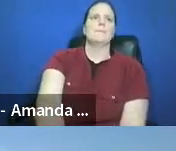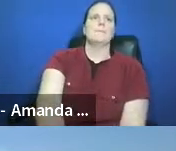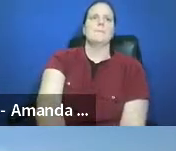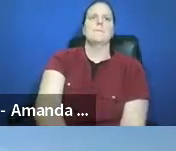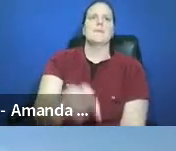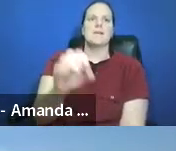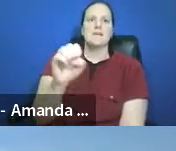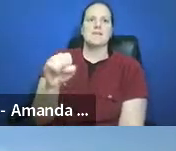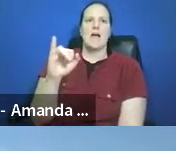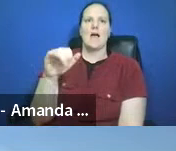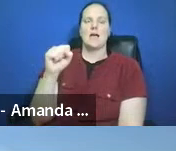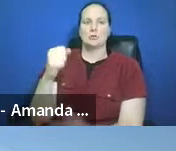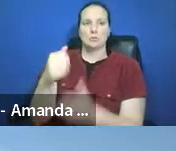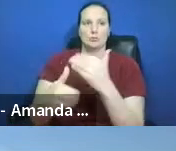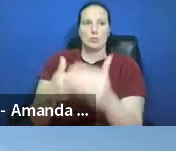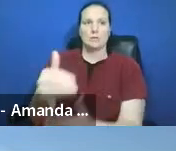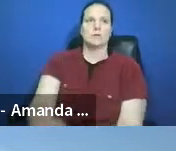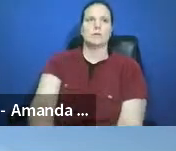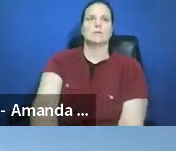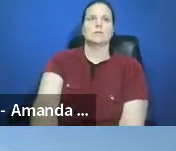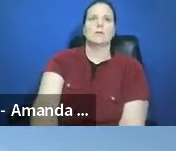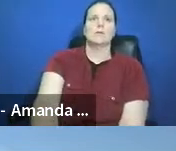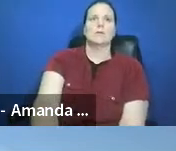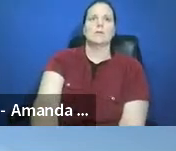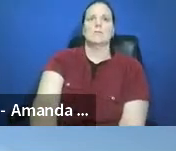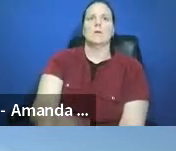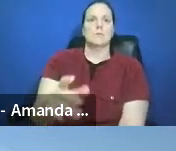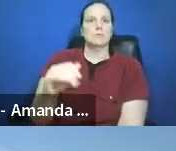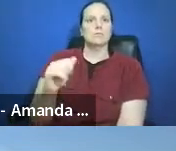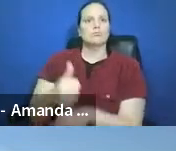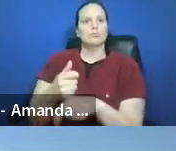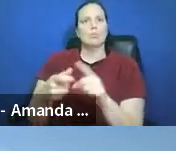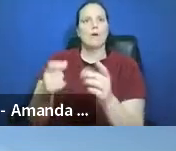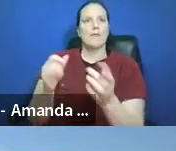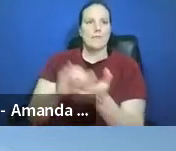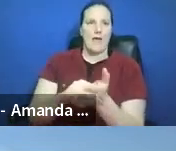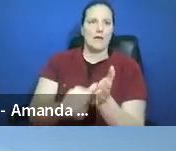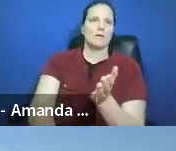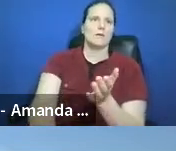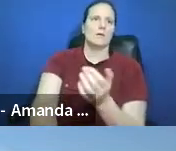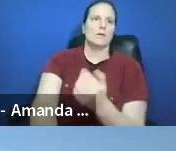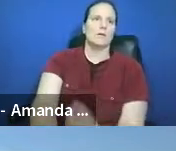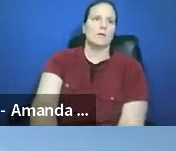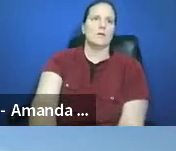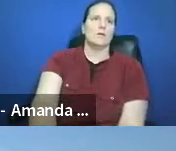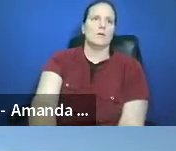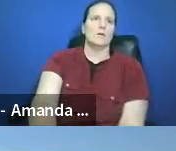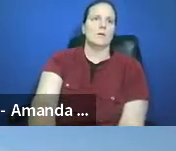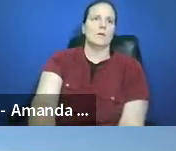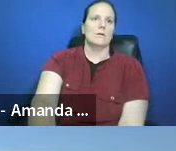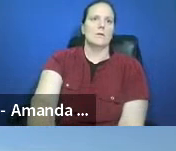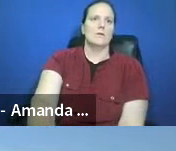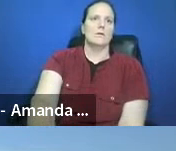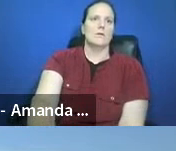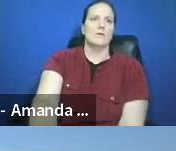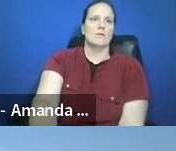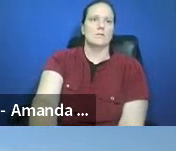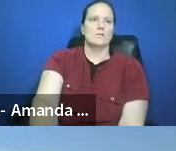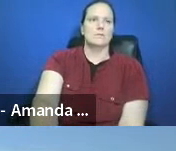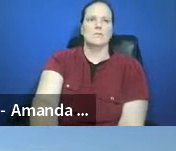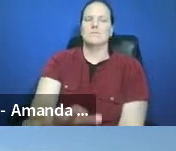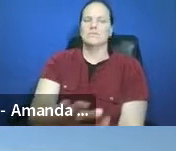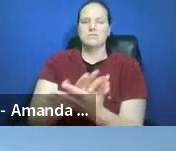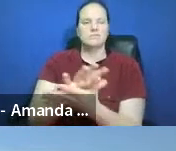EIS process. And then once we land on what that is, then we can start to move to the superstructure type